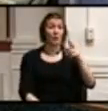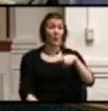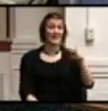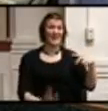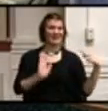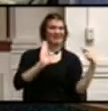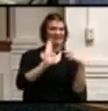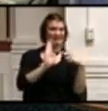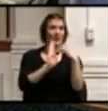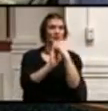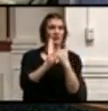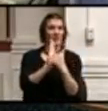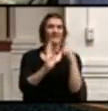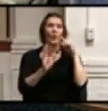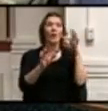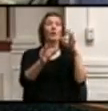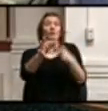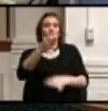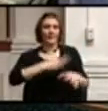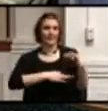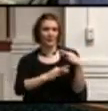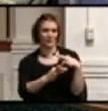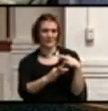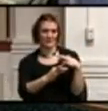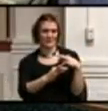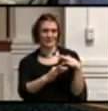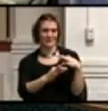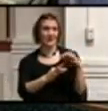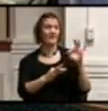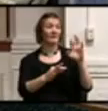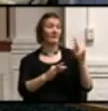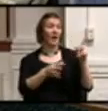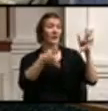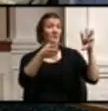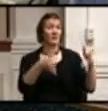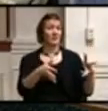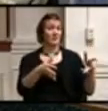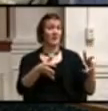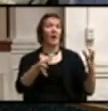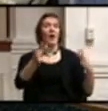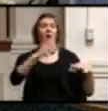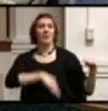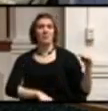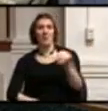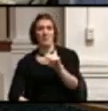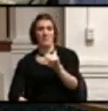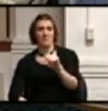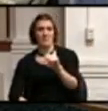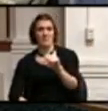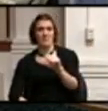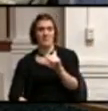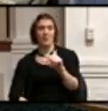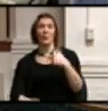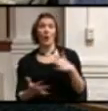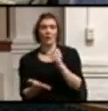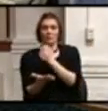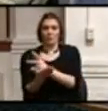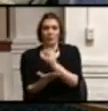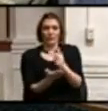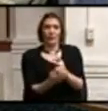reimburse from the fund balance, we approved two